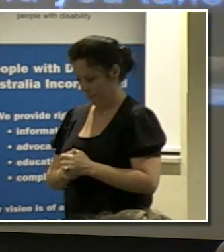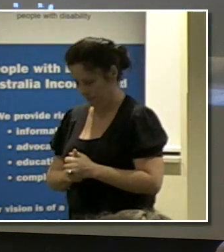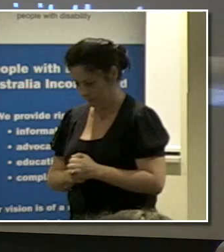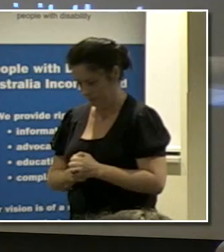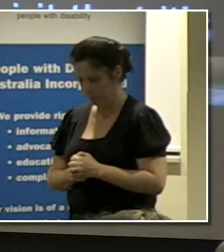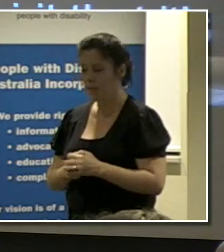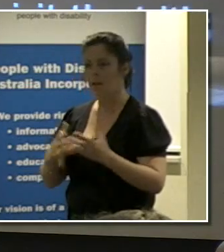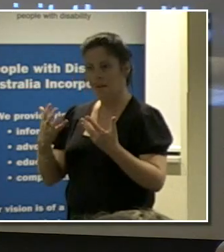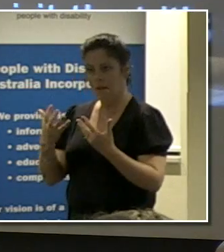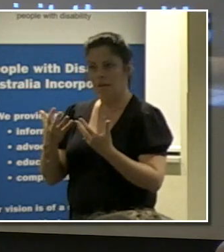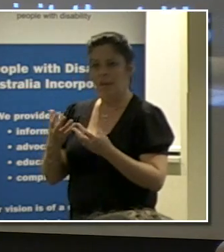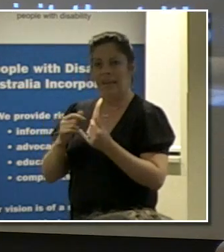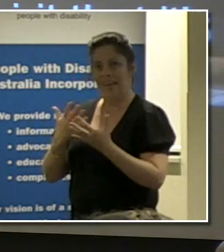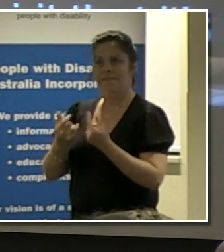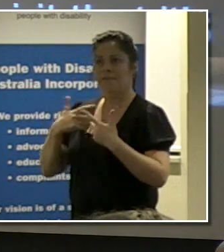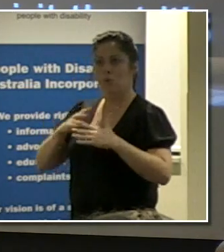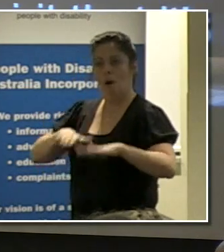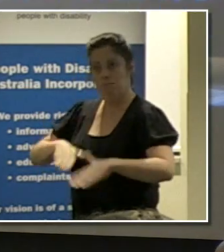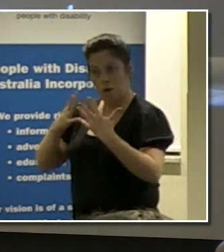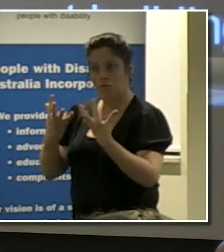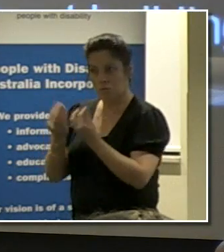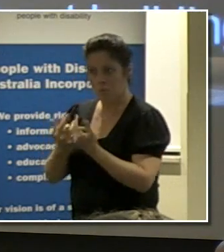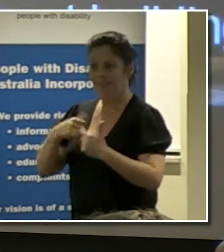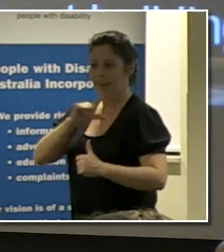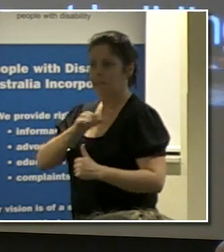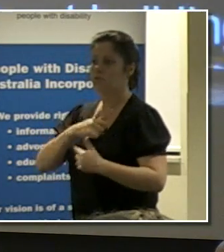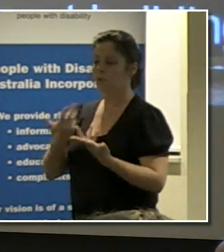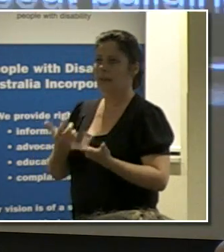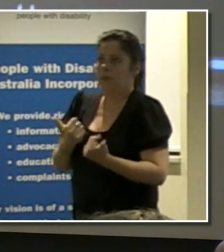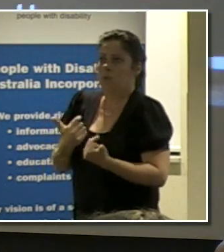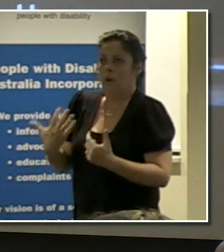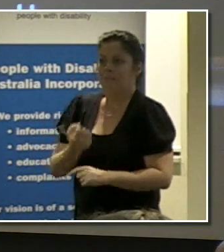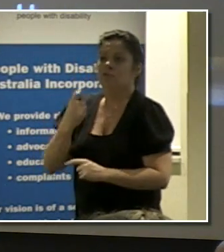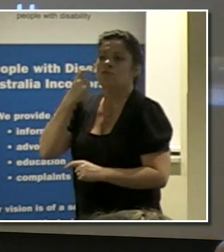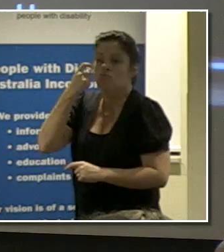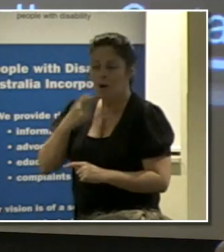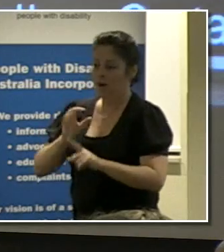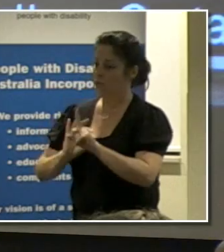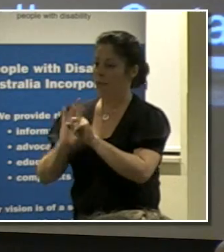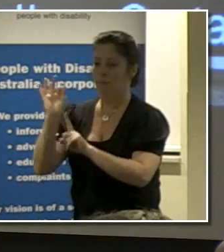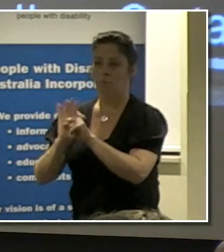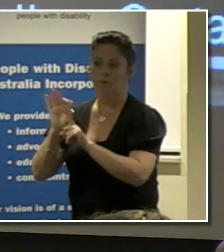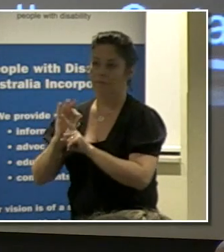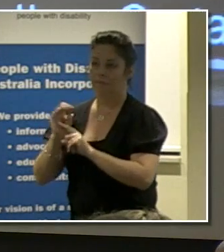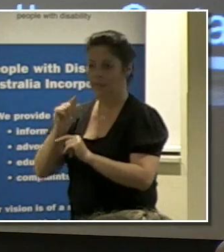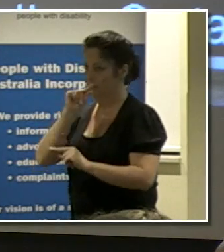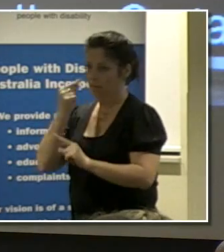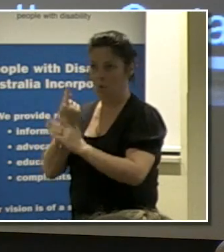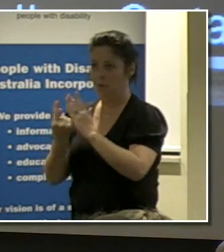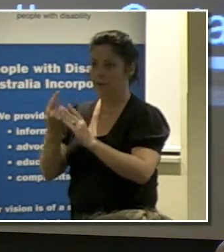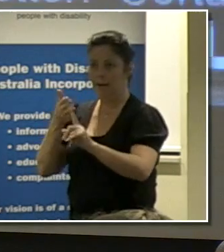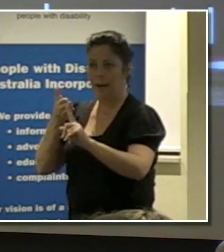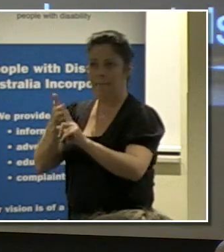about building something even better. Certainly one of the fundamentals that we have within